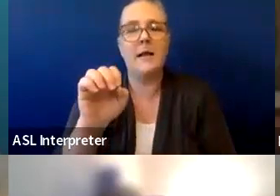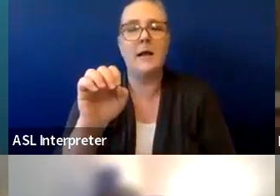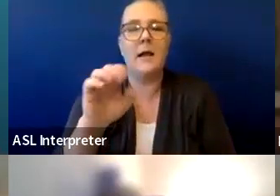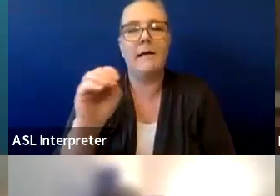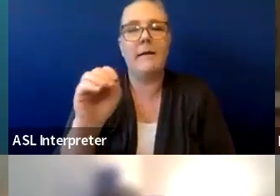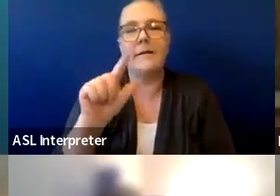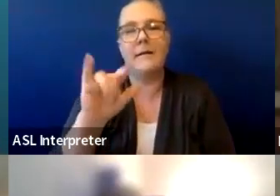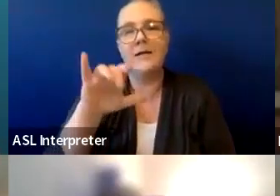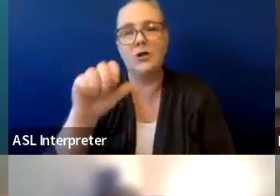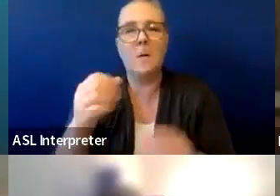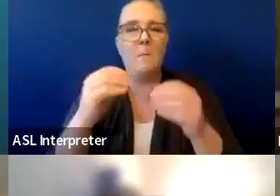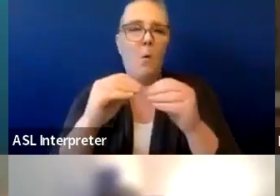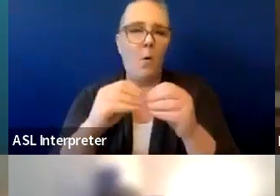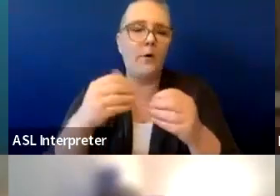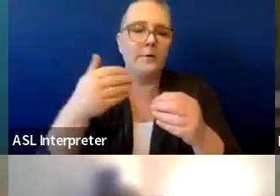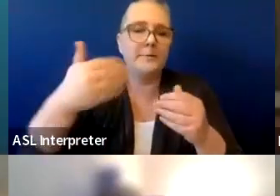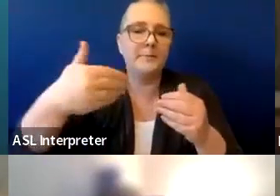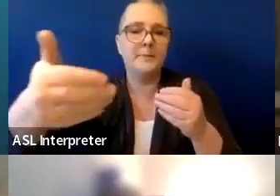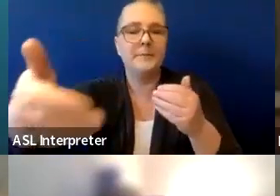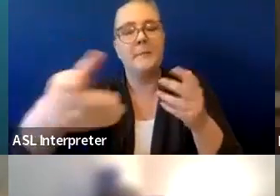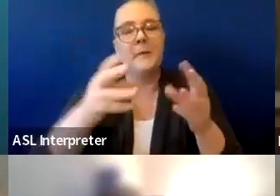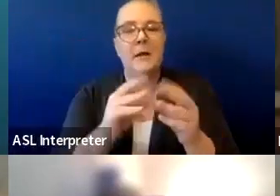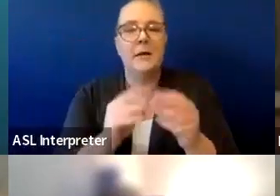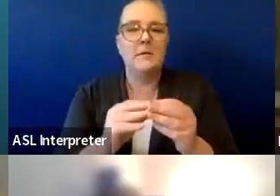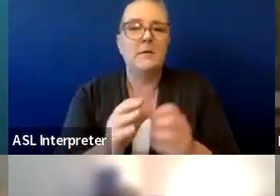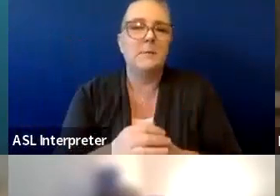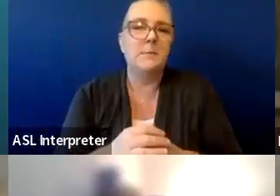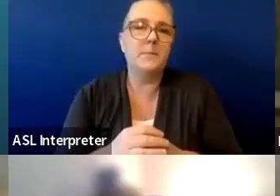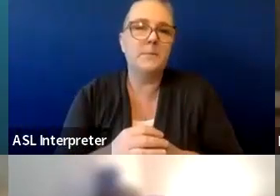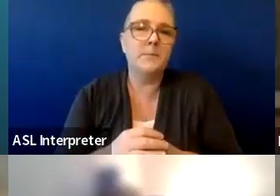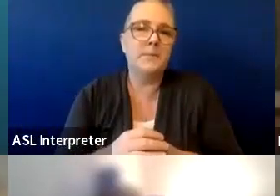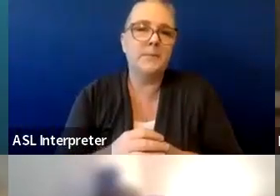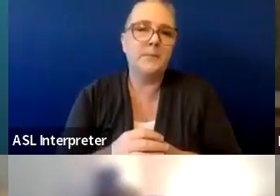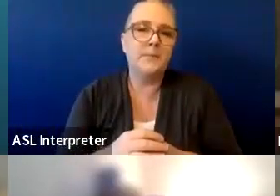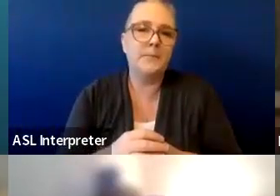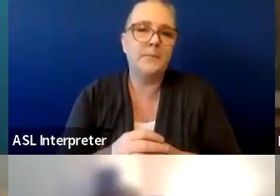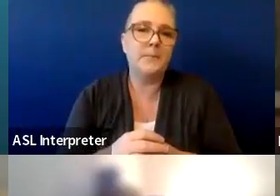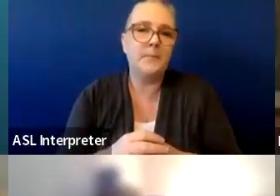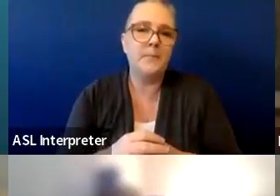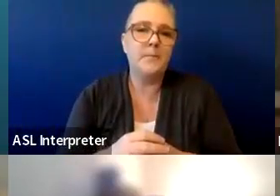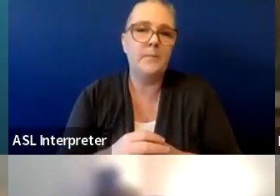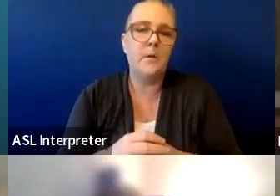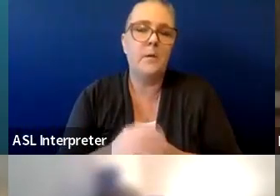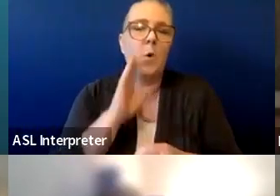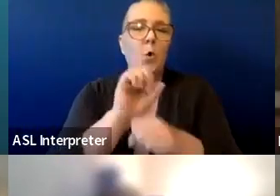further meetings and some in-office hours as we move to the next part, which is the on-site